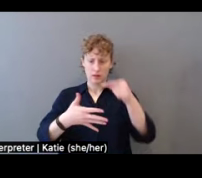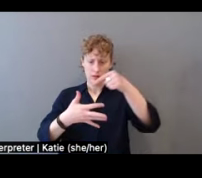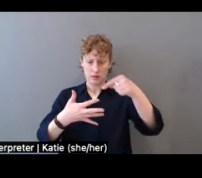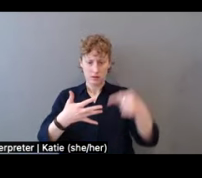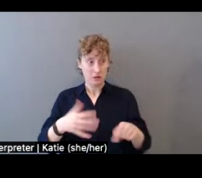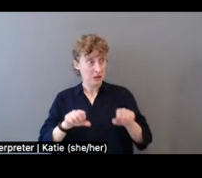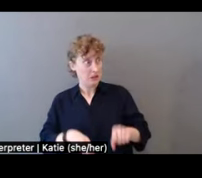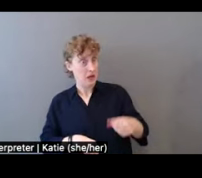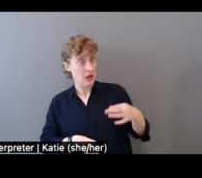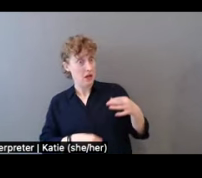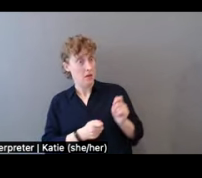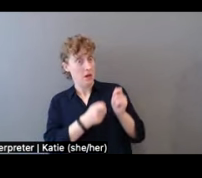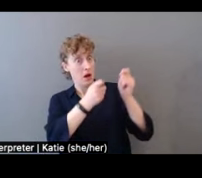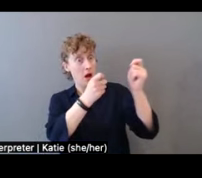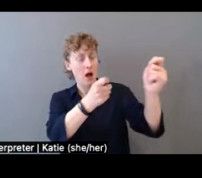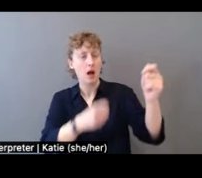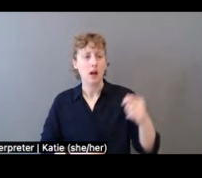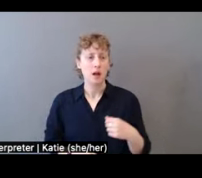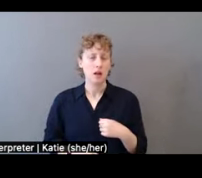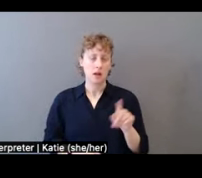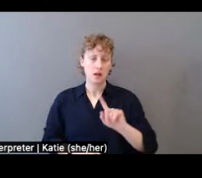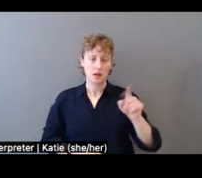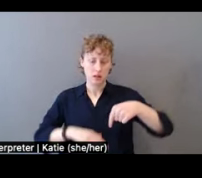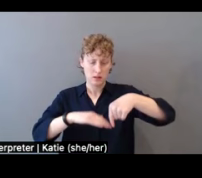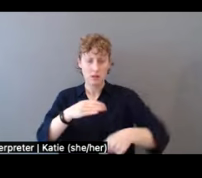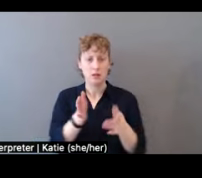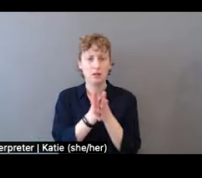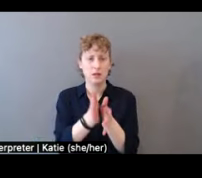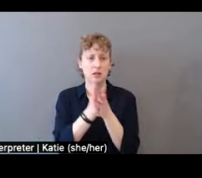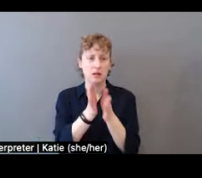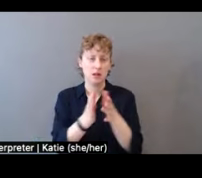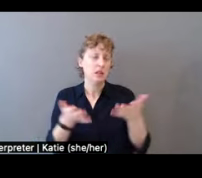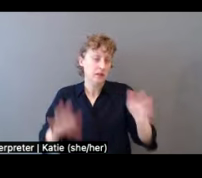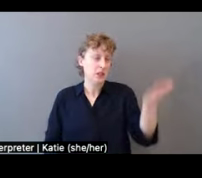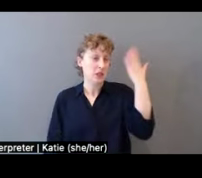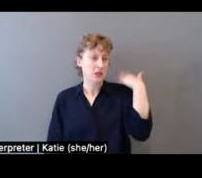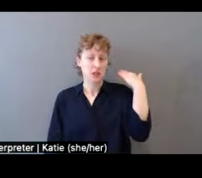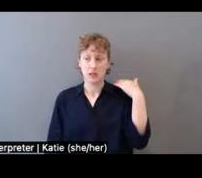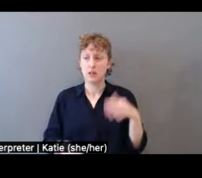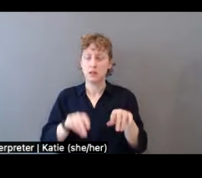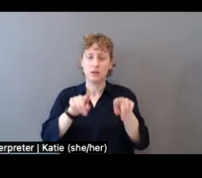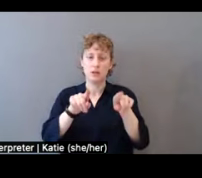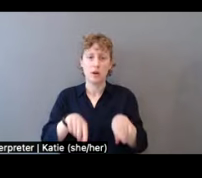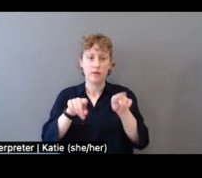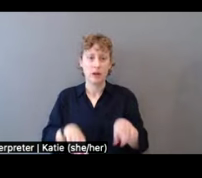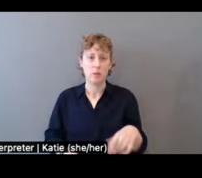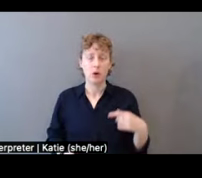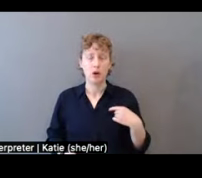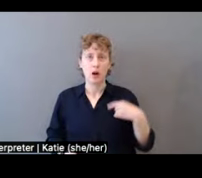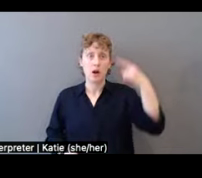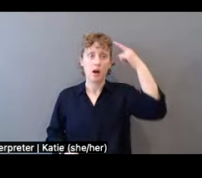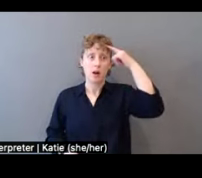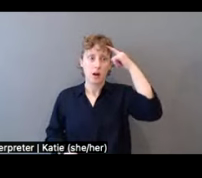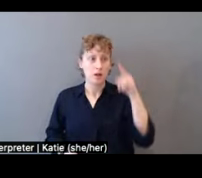on the website, but this is not going to be discussed today. But just a reminder of the countries that are